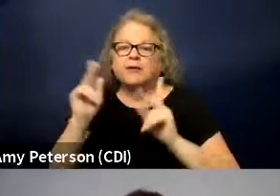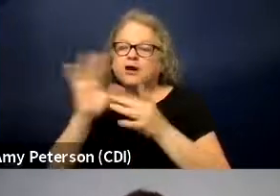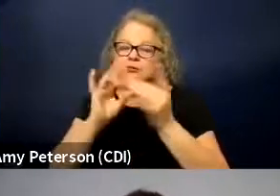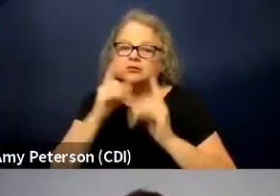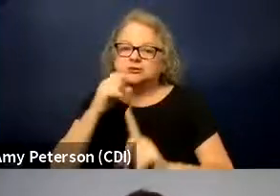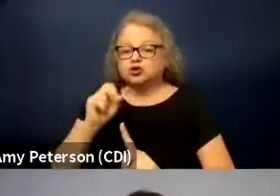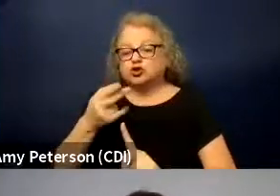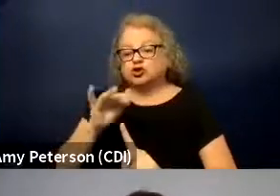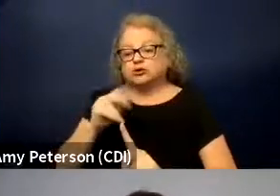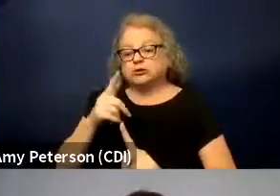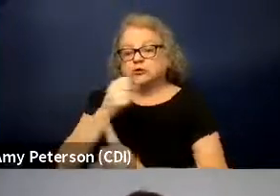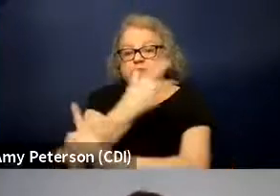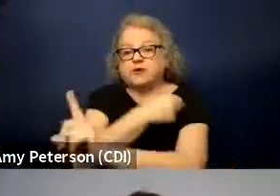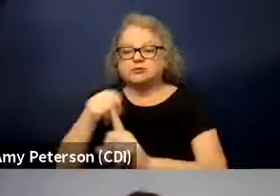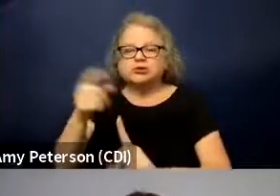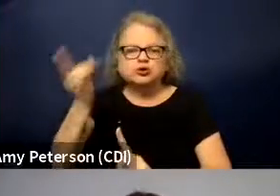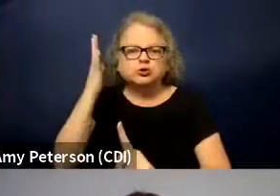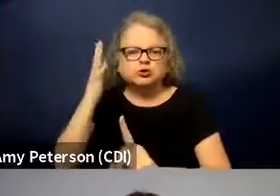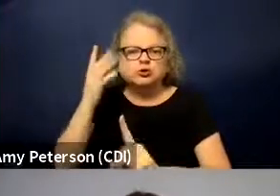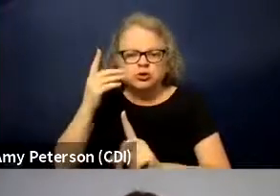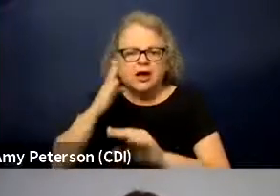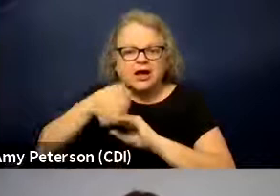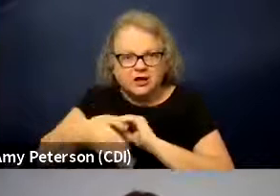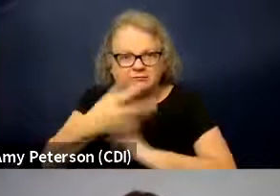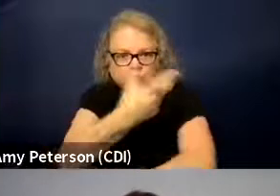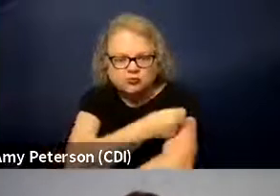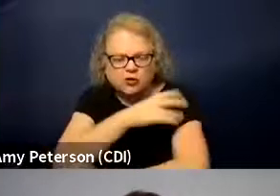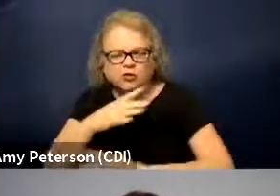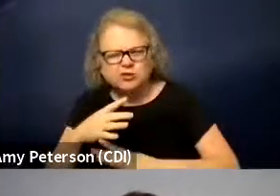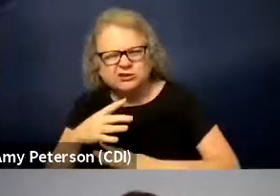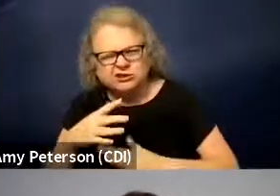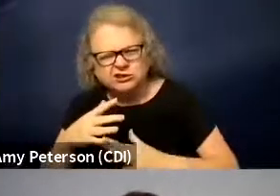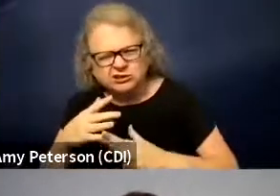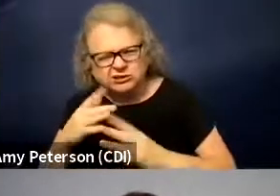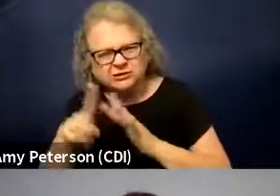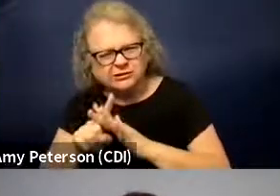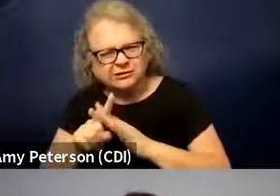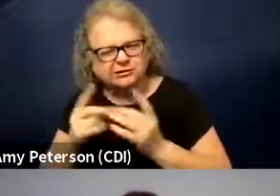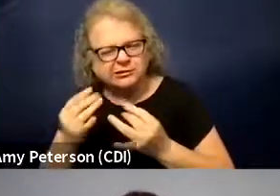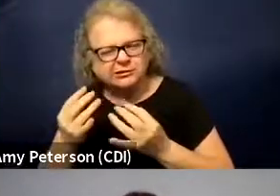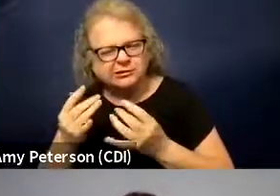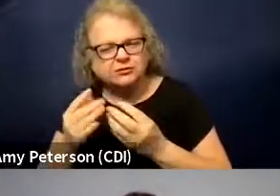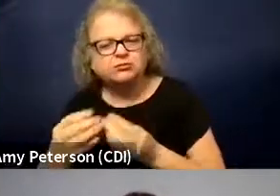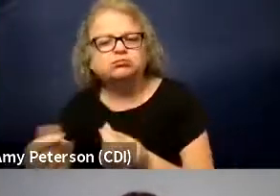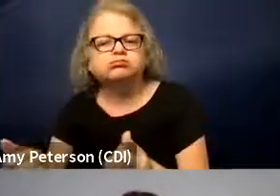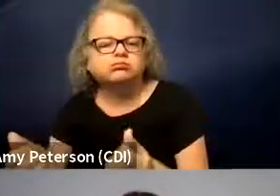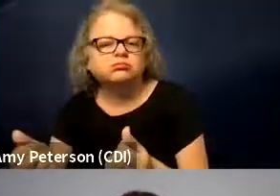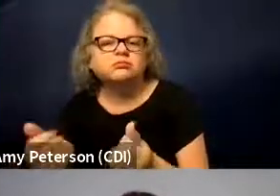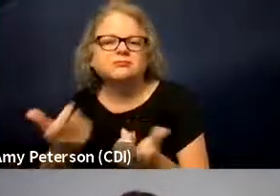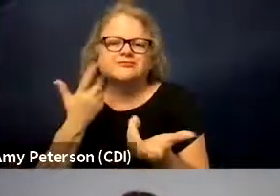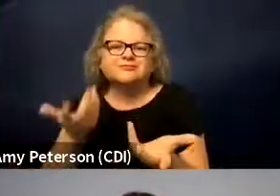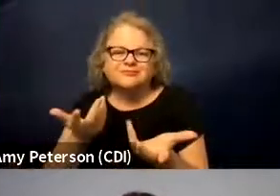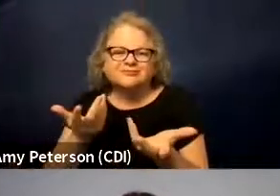all? It's because the vaccine is stimulating your immune system. And when